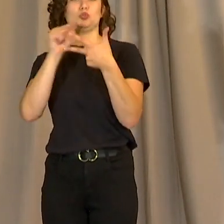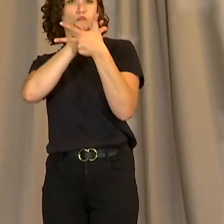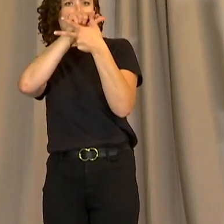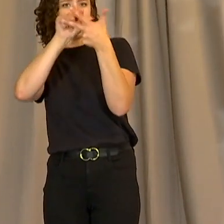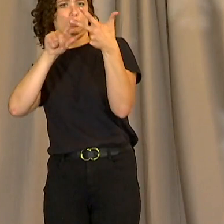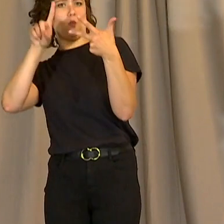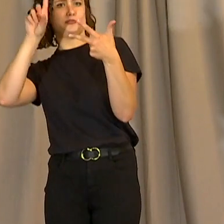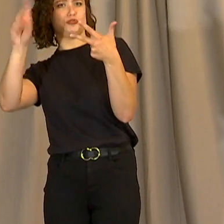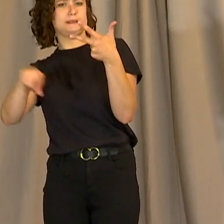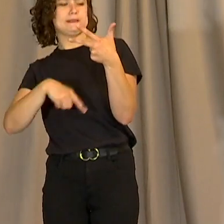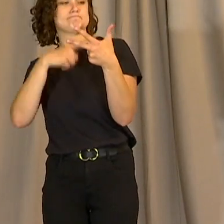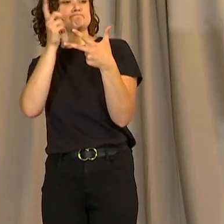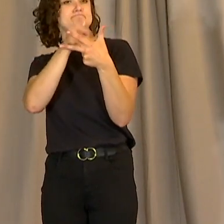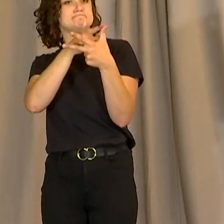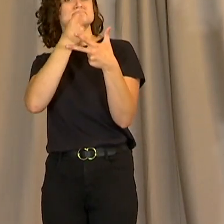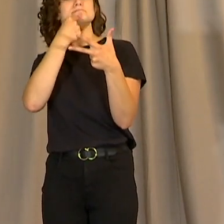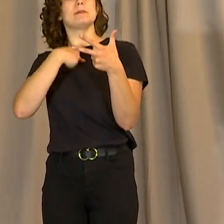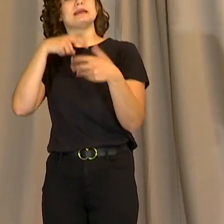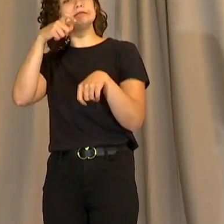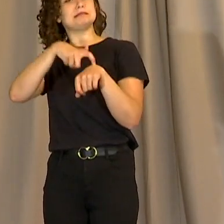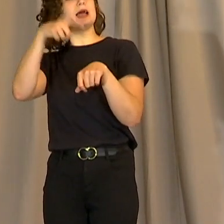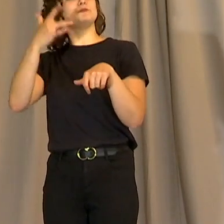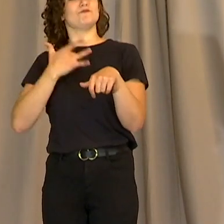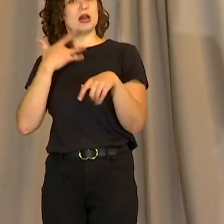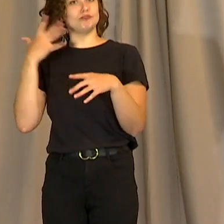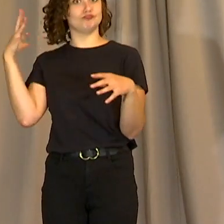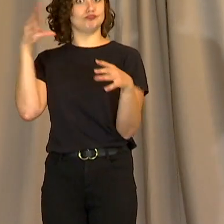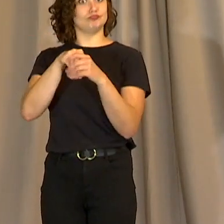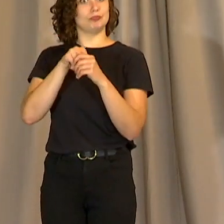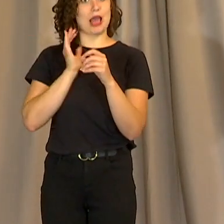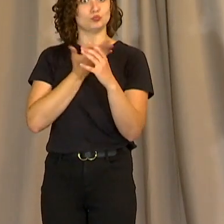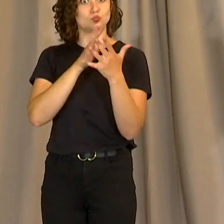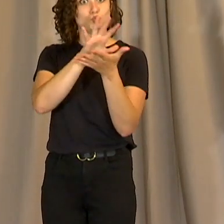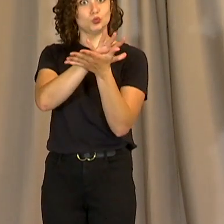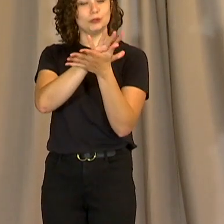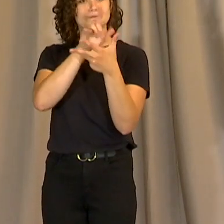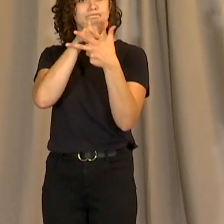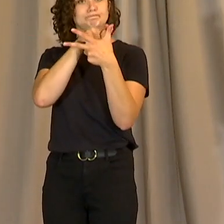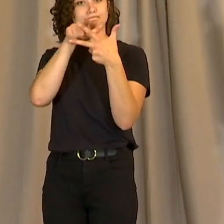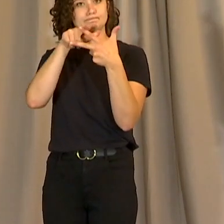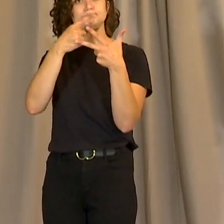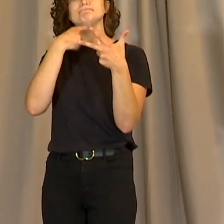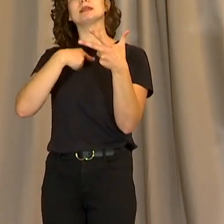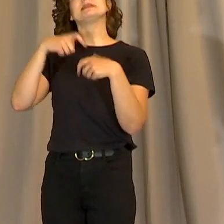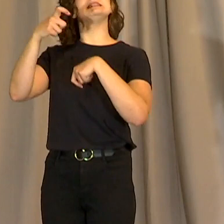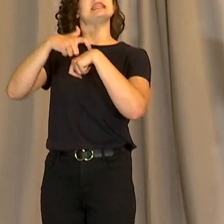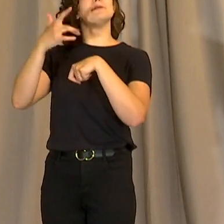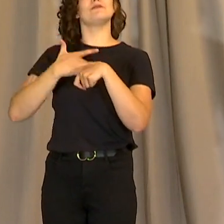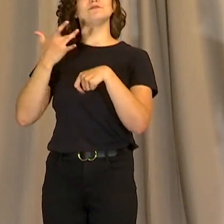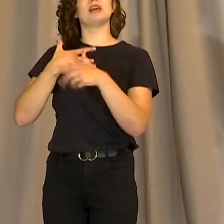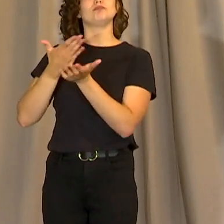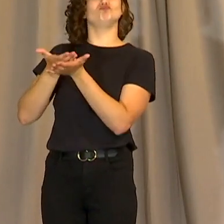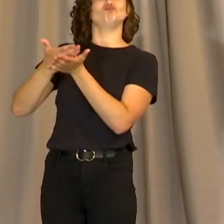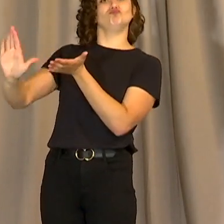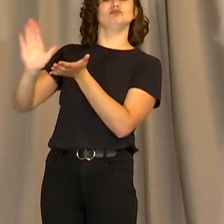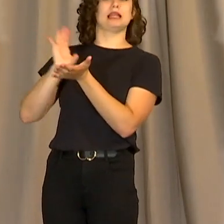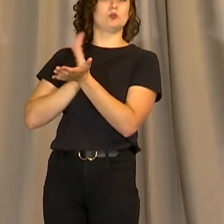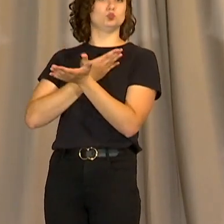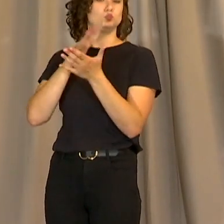about a time that you felt included in our school. Tell us about a time you felt excluded in our